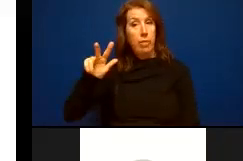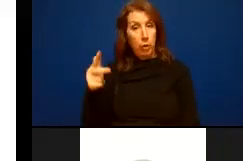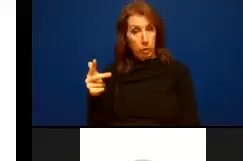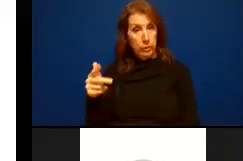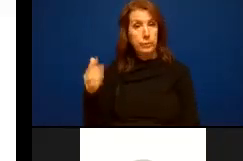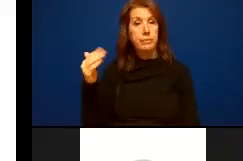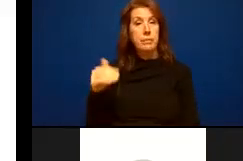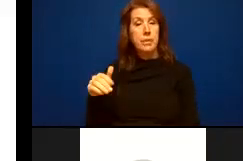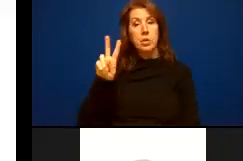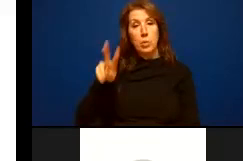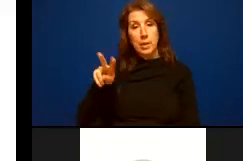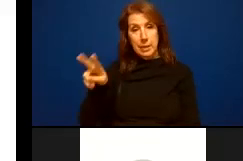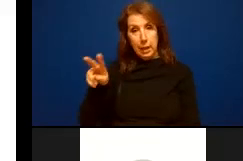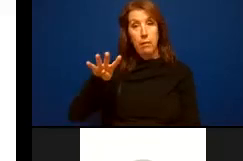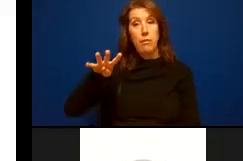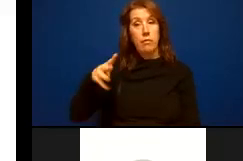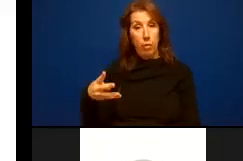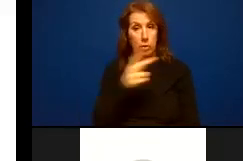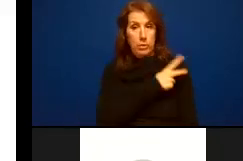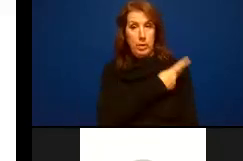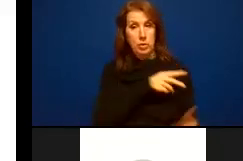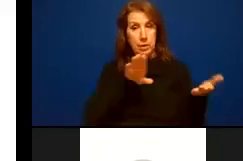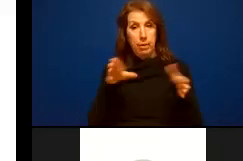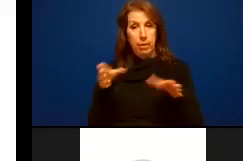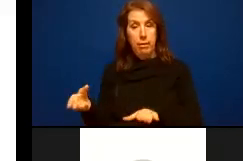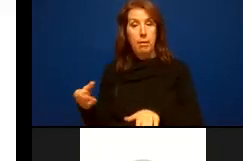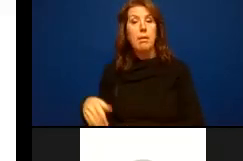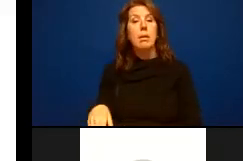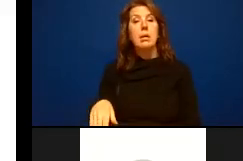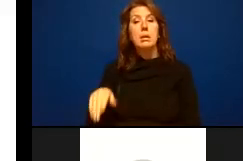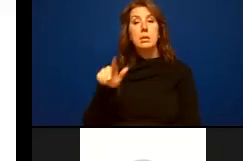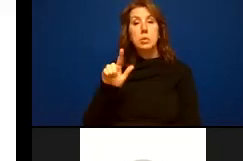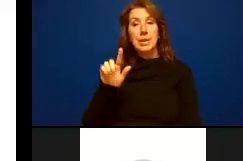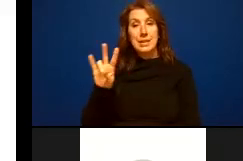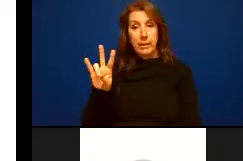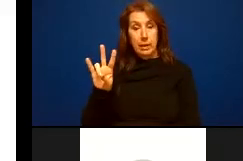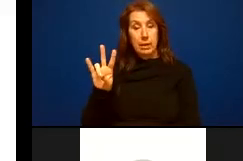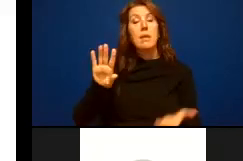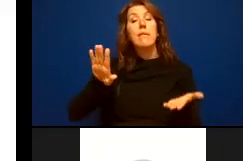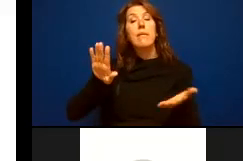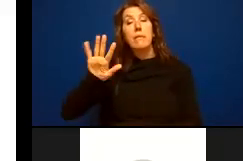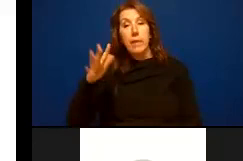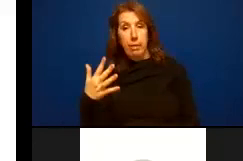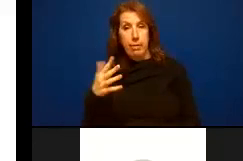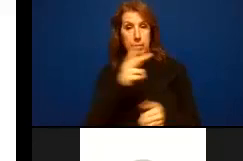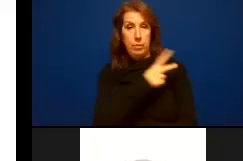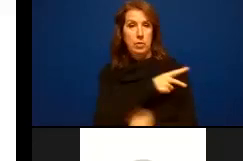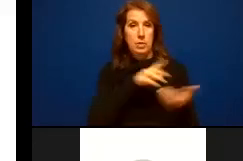May 22nd, the fourth. And on May 27th, the fifth.